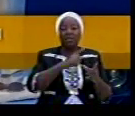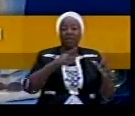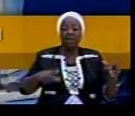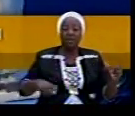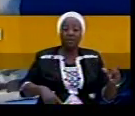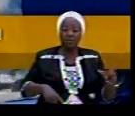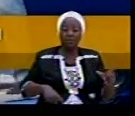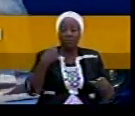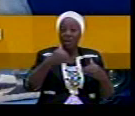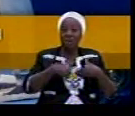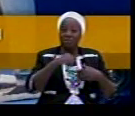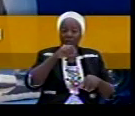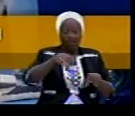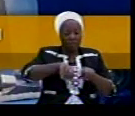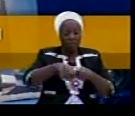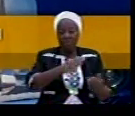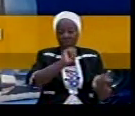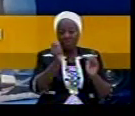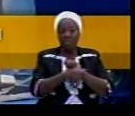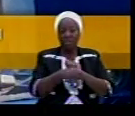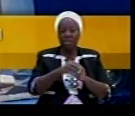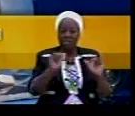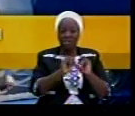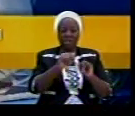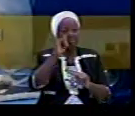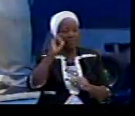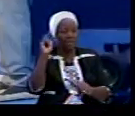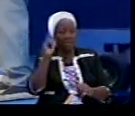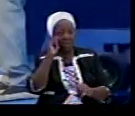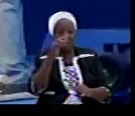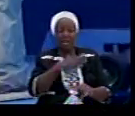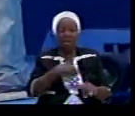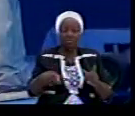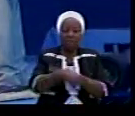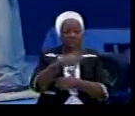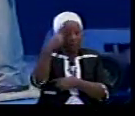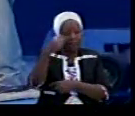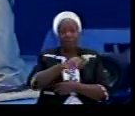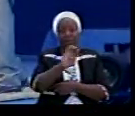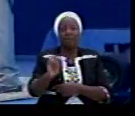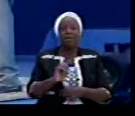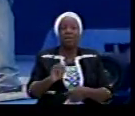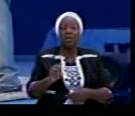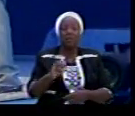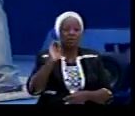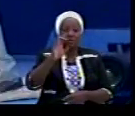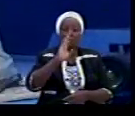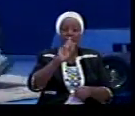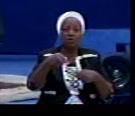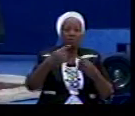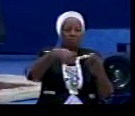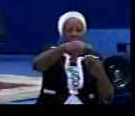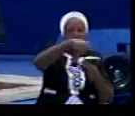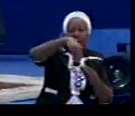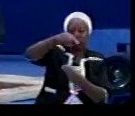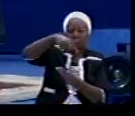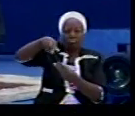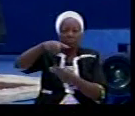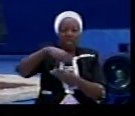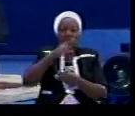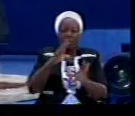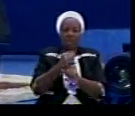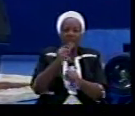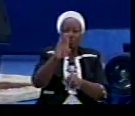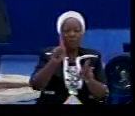not changed, the same yesterday and today and forever, he'll be going around, he'll get to your